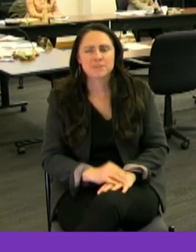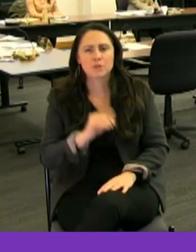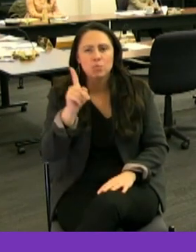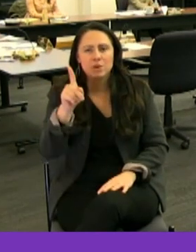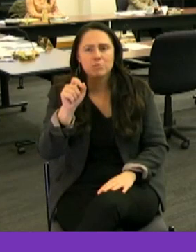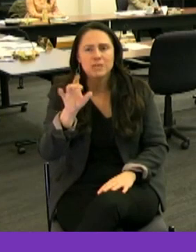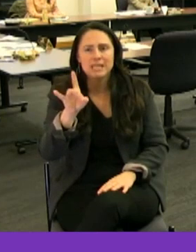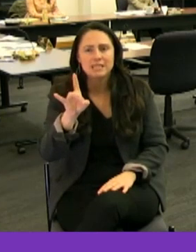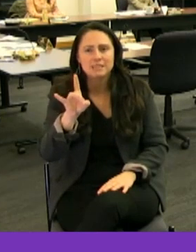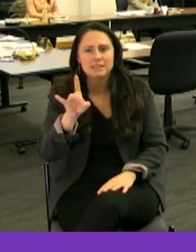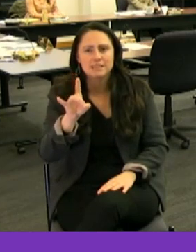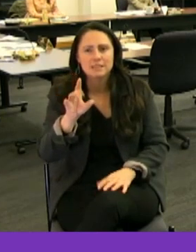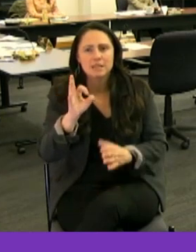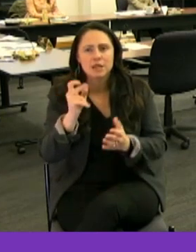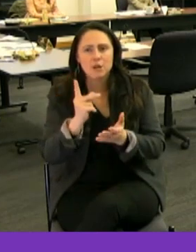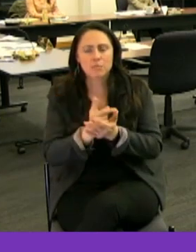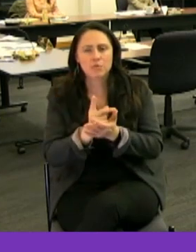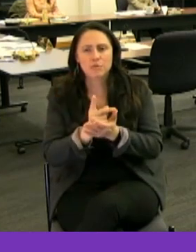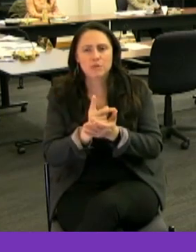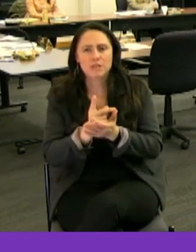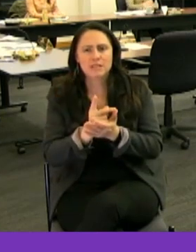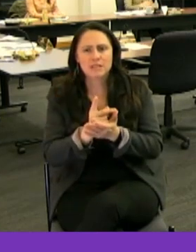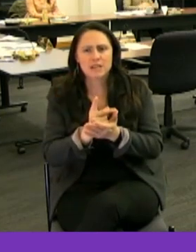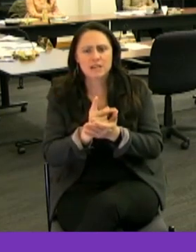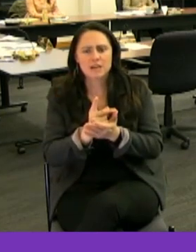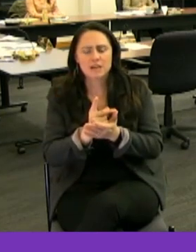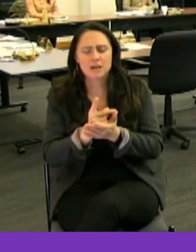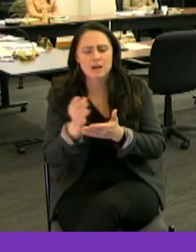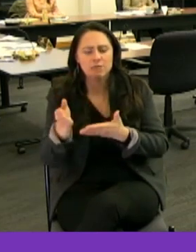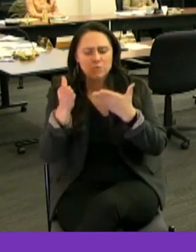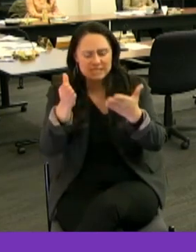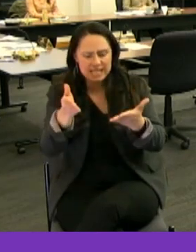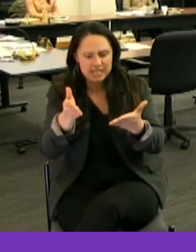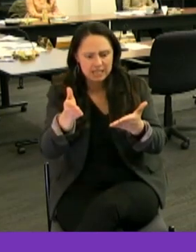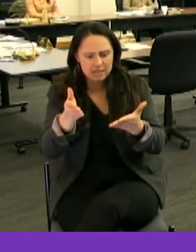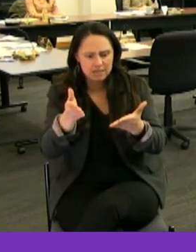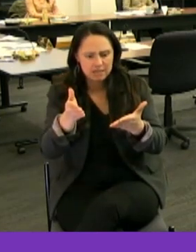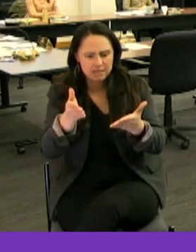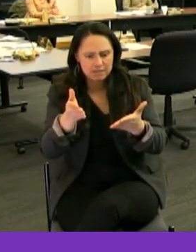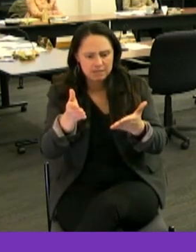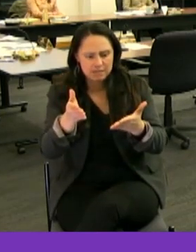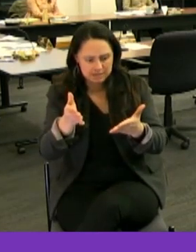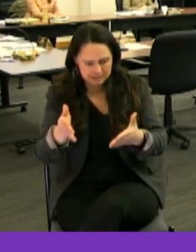1.8, approval of the consent agenda as presented.